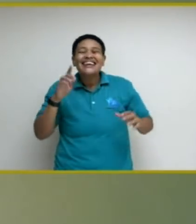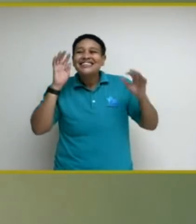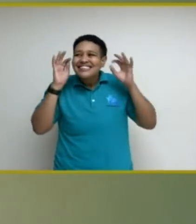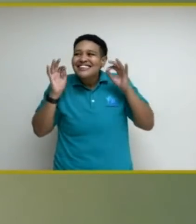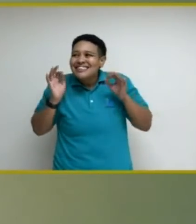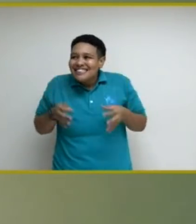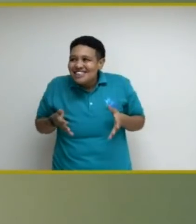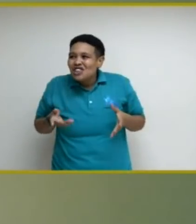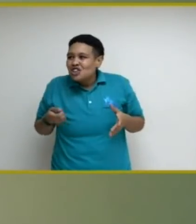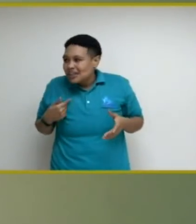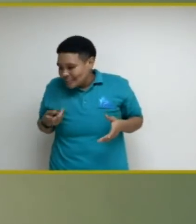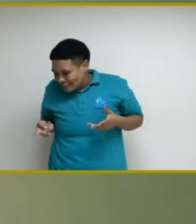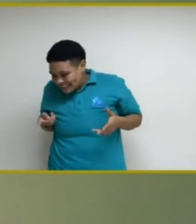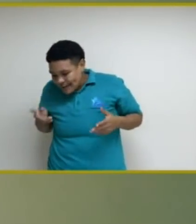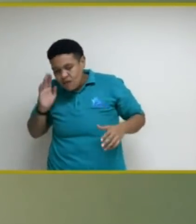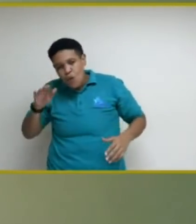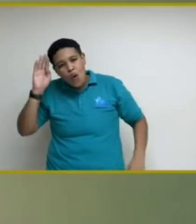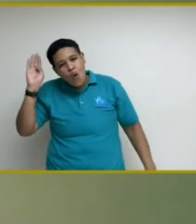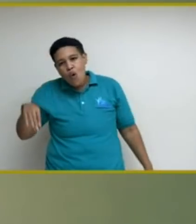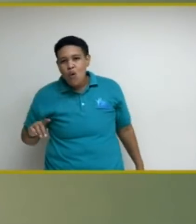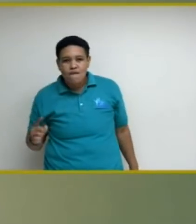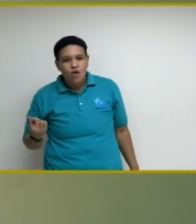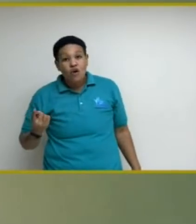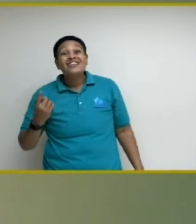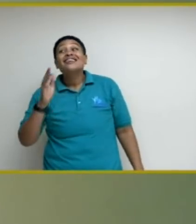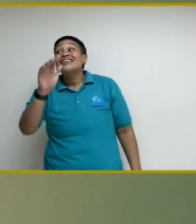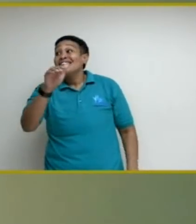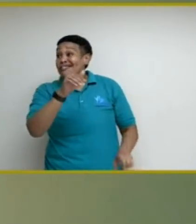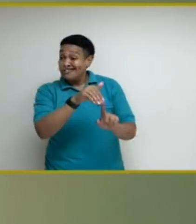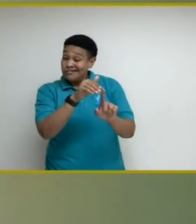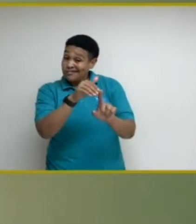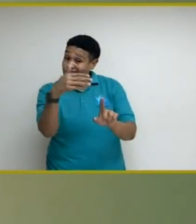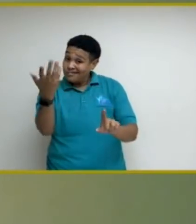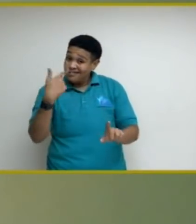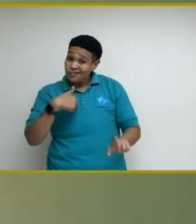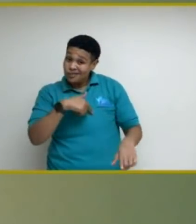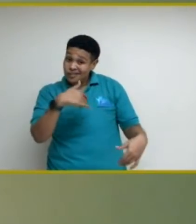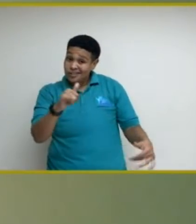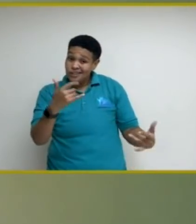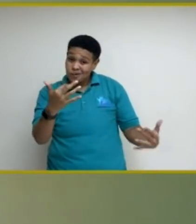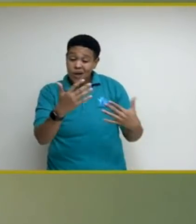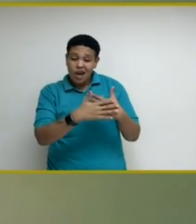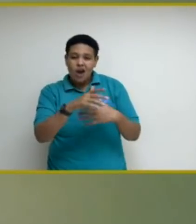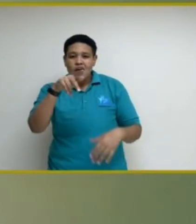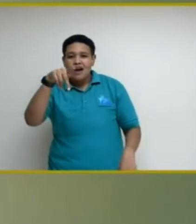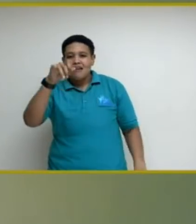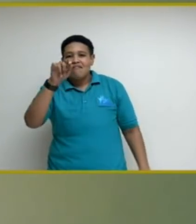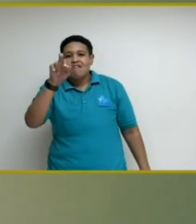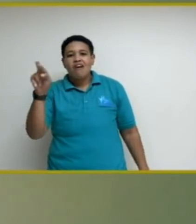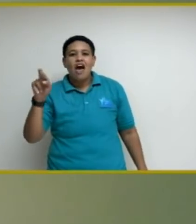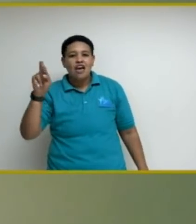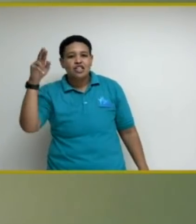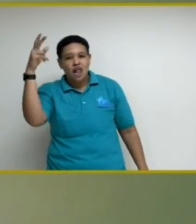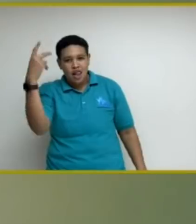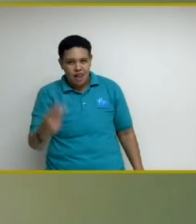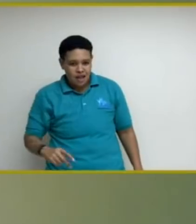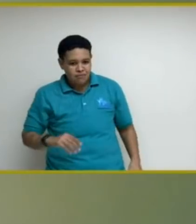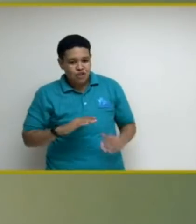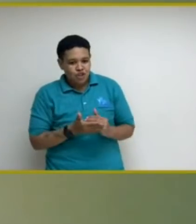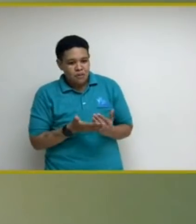a determination. Please also be reminded that we are awaiting on Pfizer doses to come into